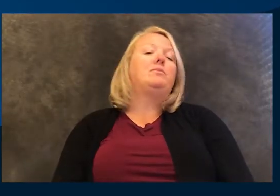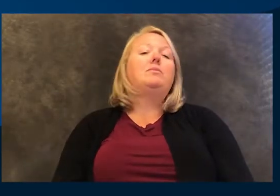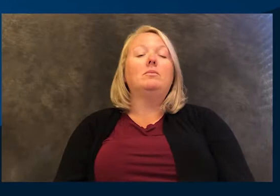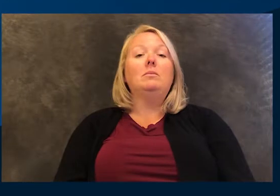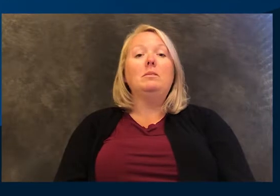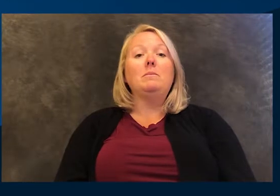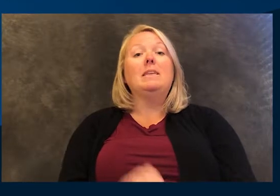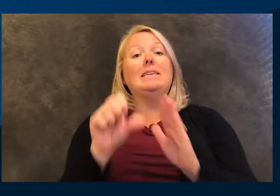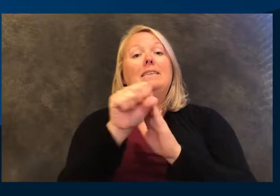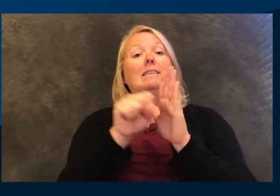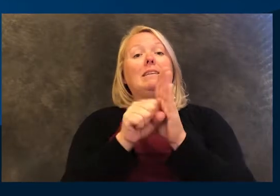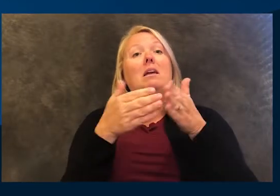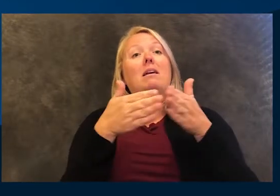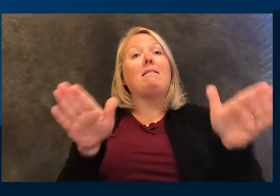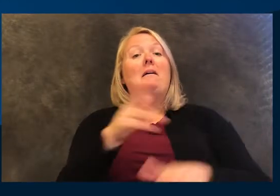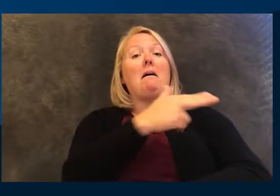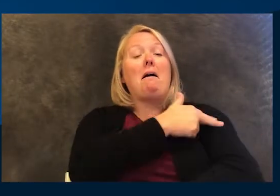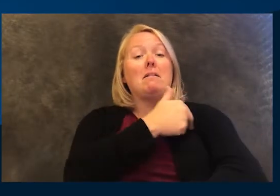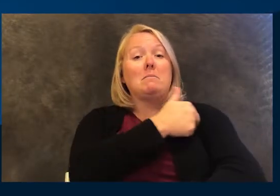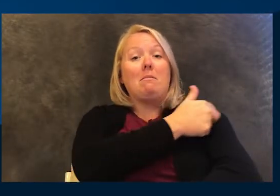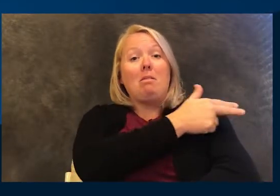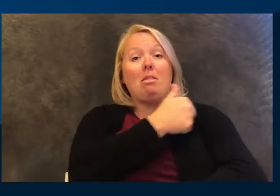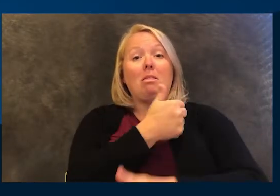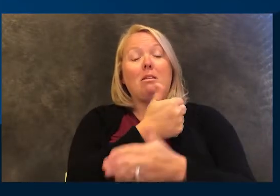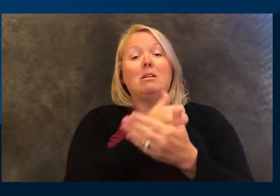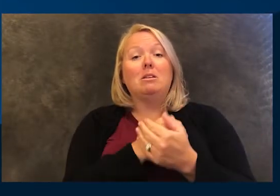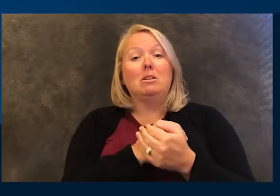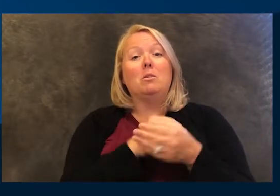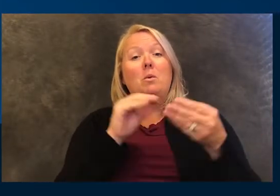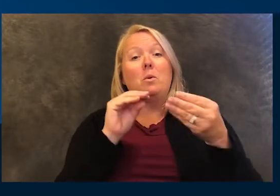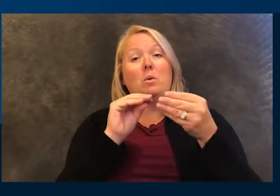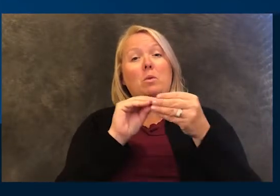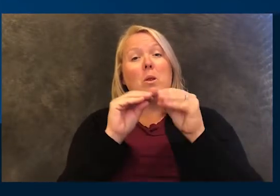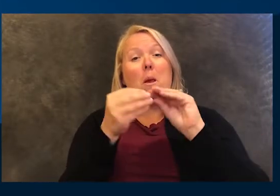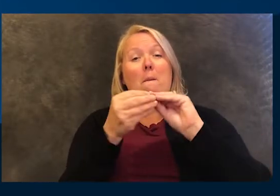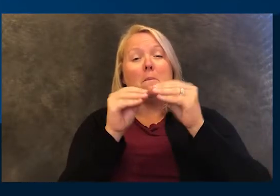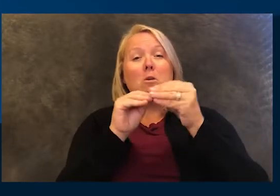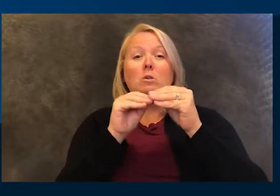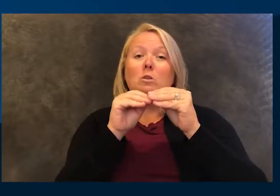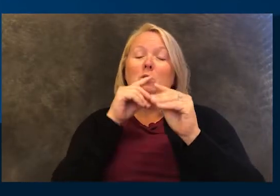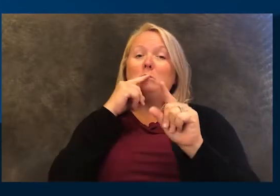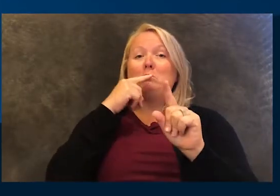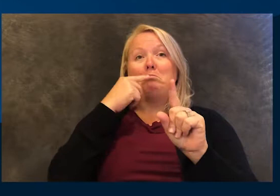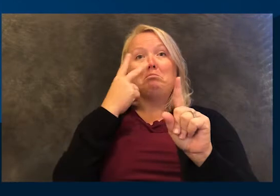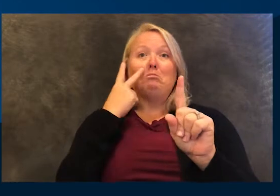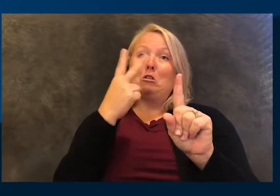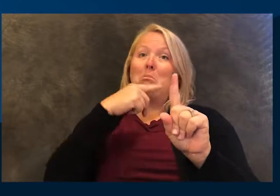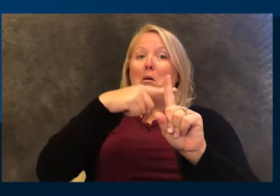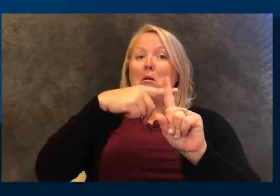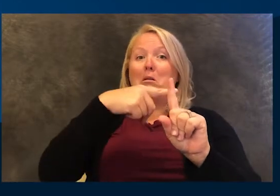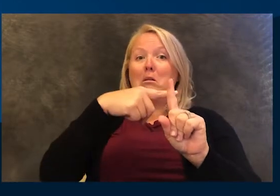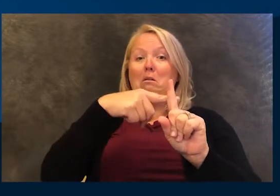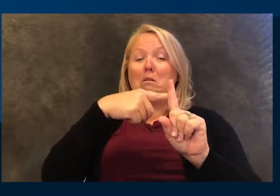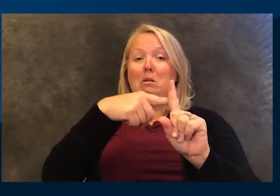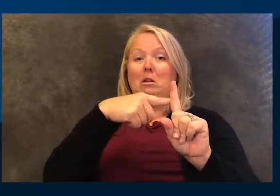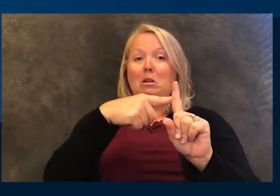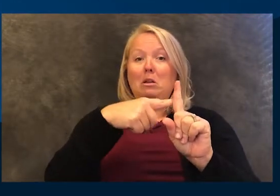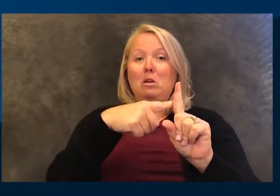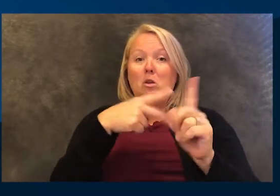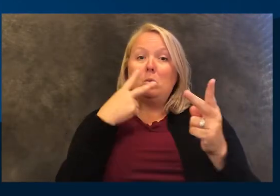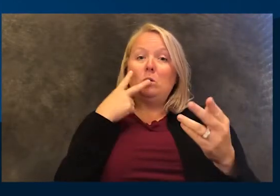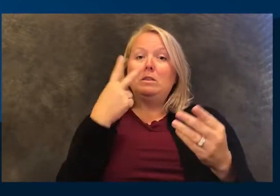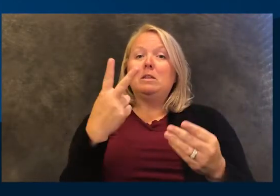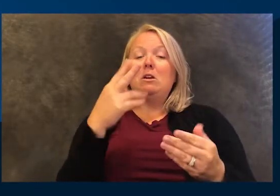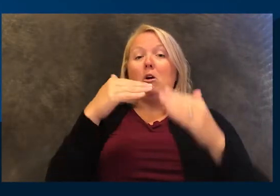statewide hospitalization, the trends are also starting to show some positive hope, where we are now showing